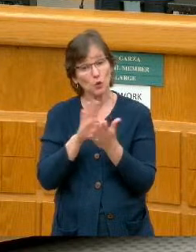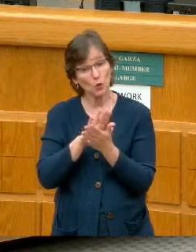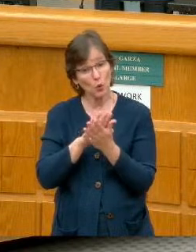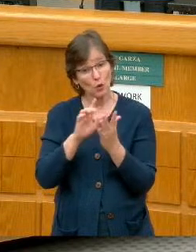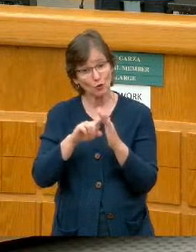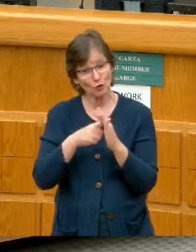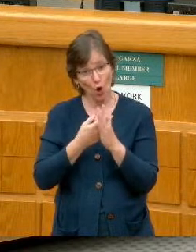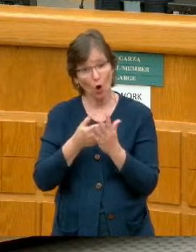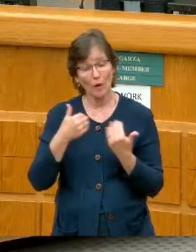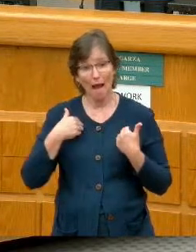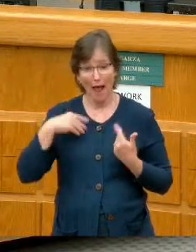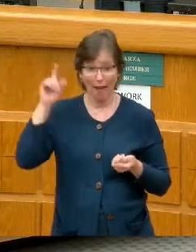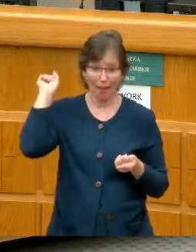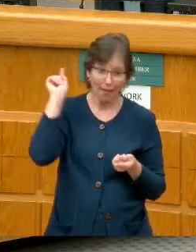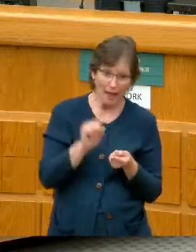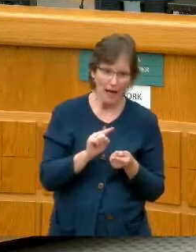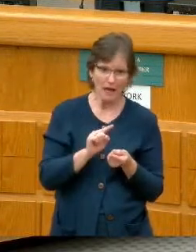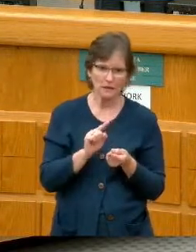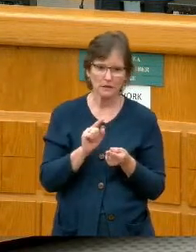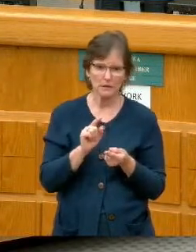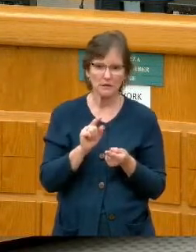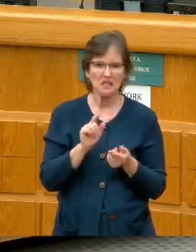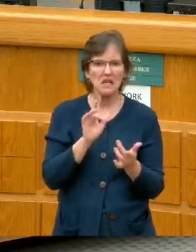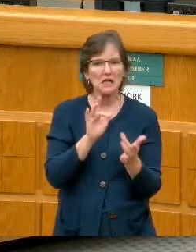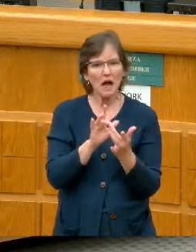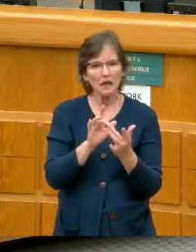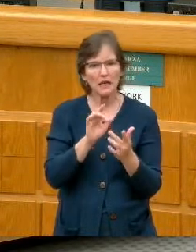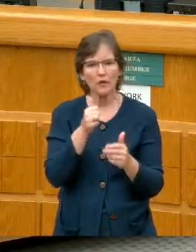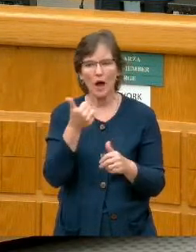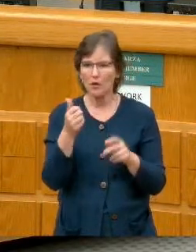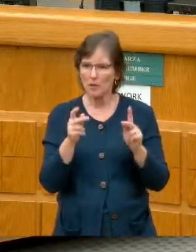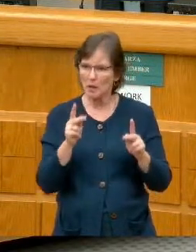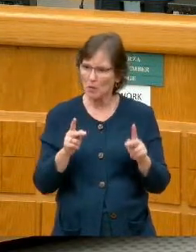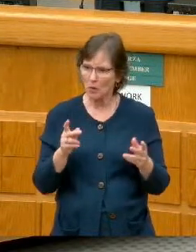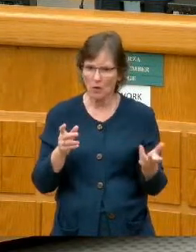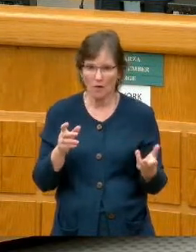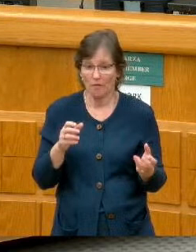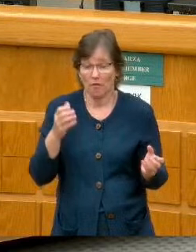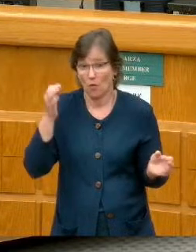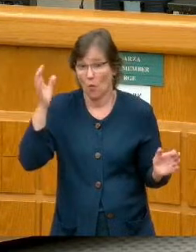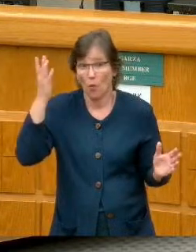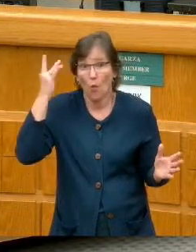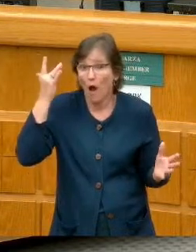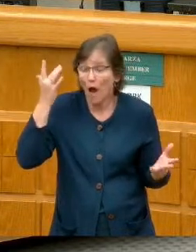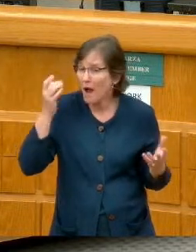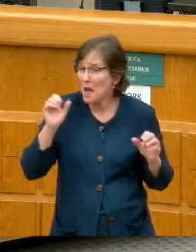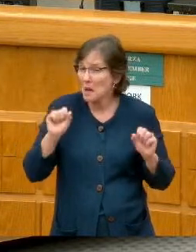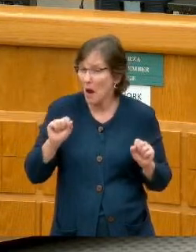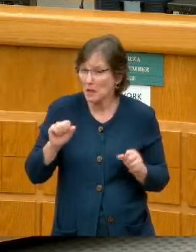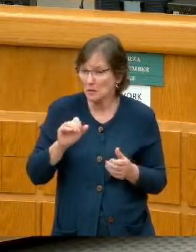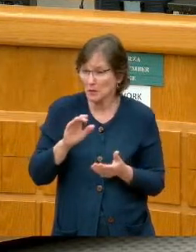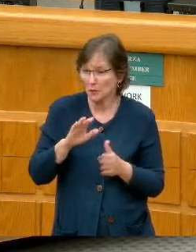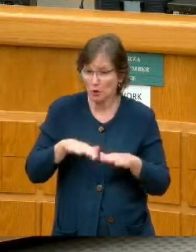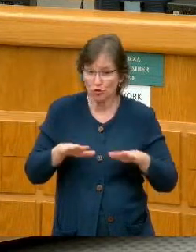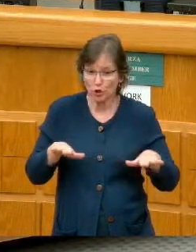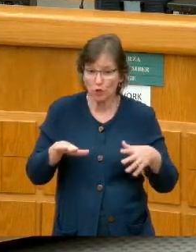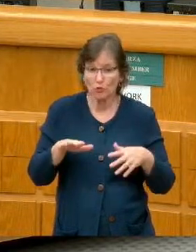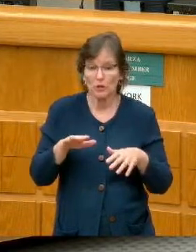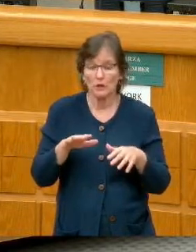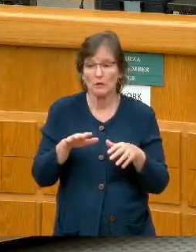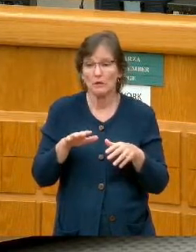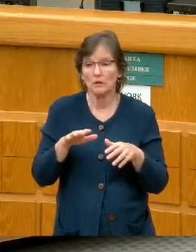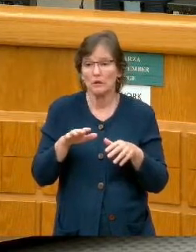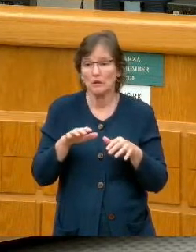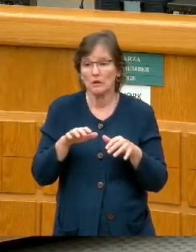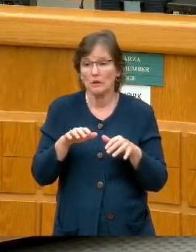that I have no other explanation for it other than that when children are doing remote schooling, they have to stay at home, a